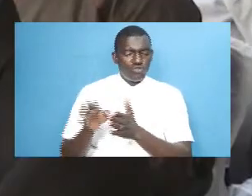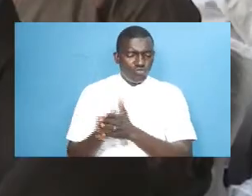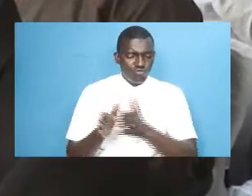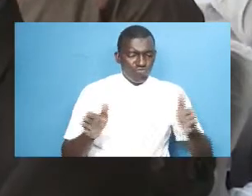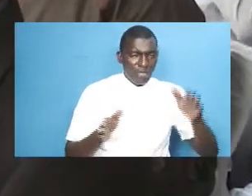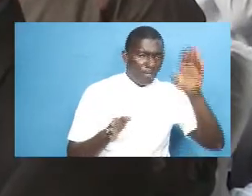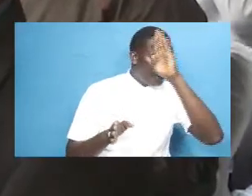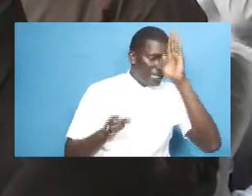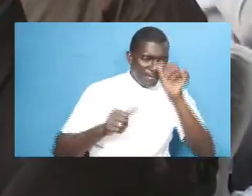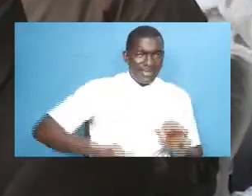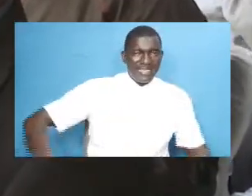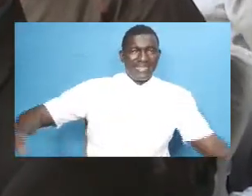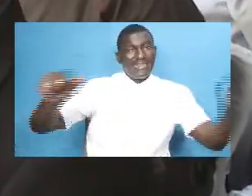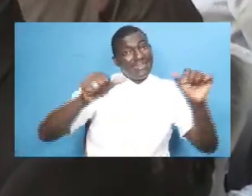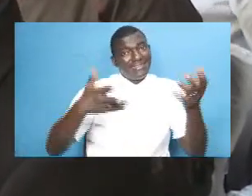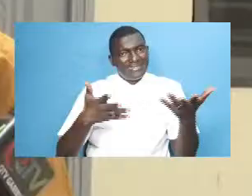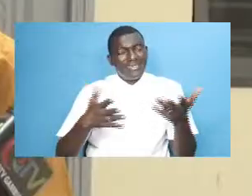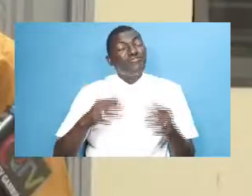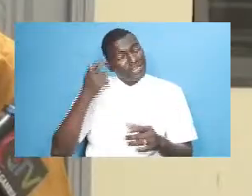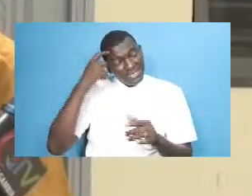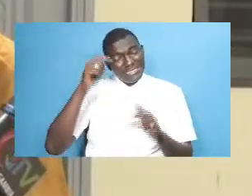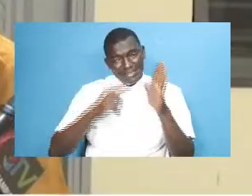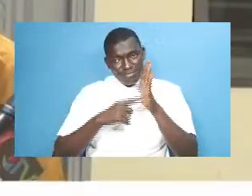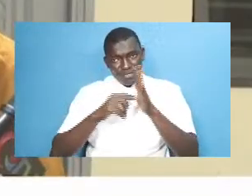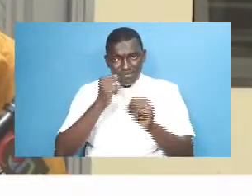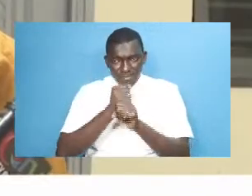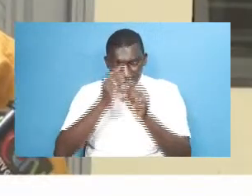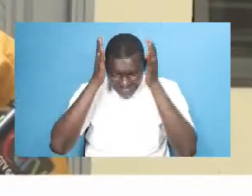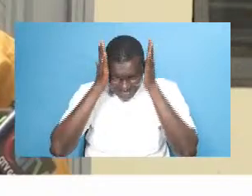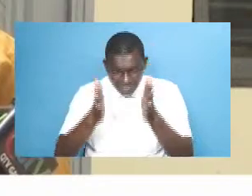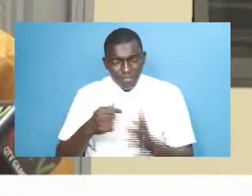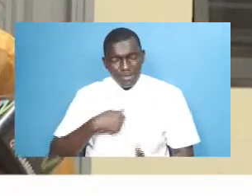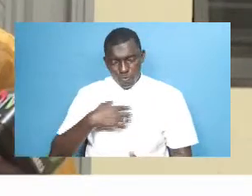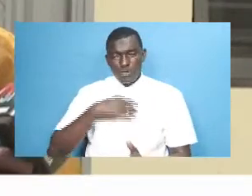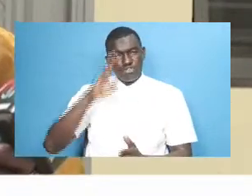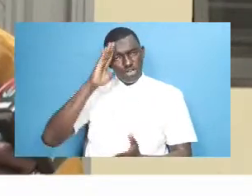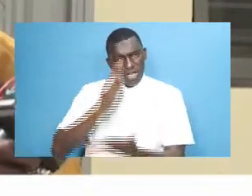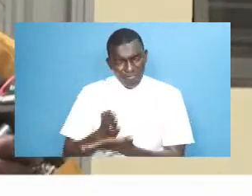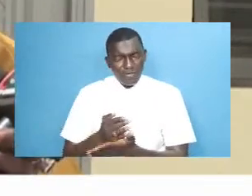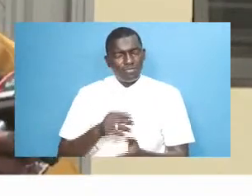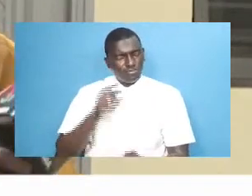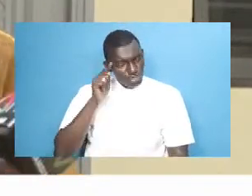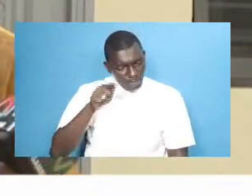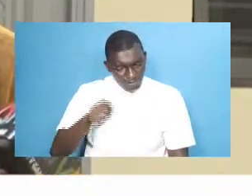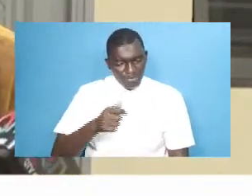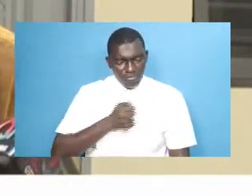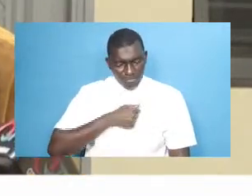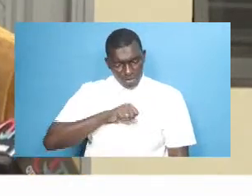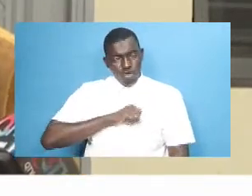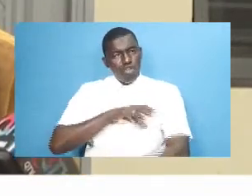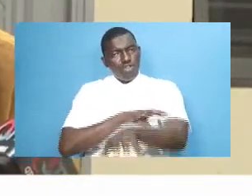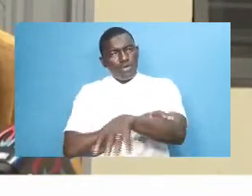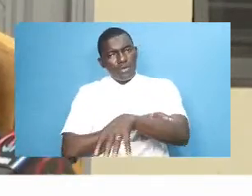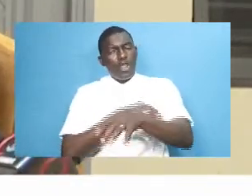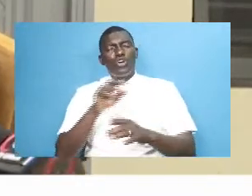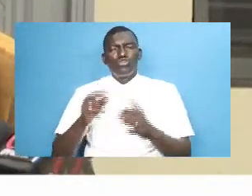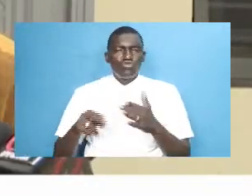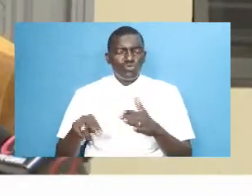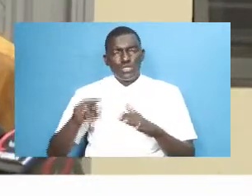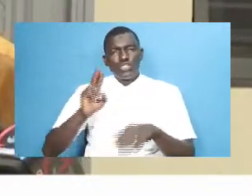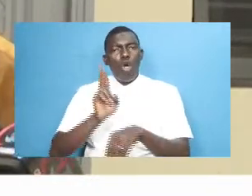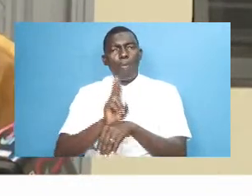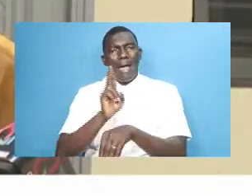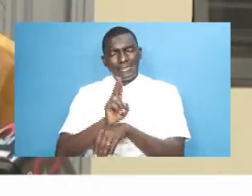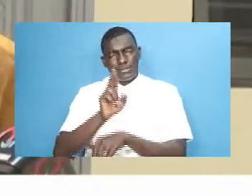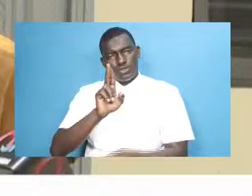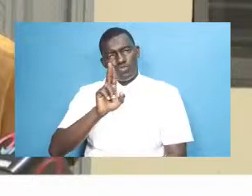urban councils for future population growth. I want to confirm to the commitment of my council towards this urban development plan